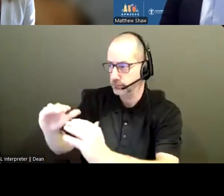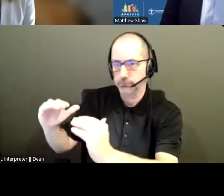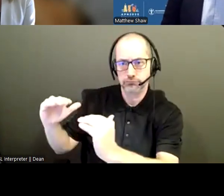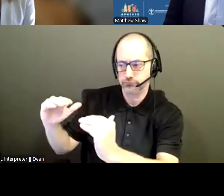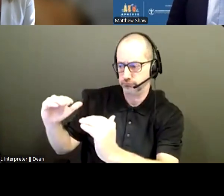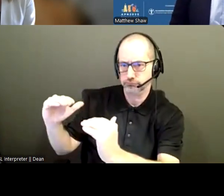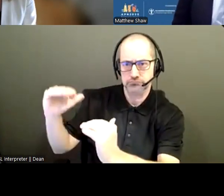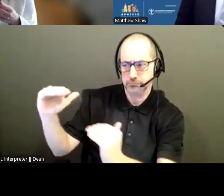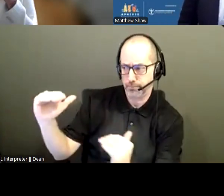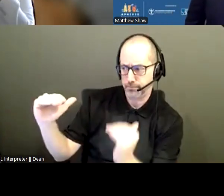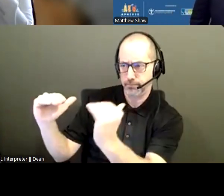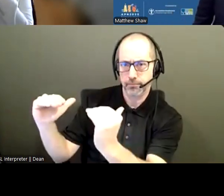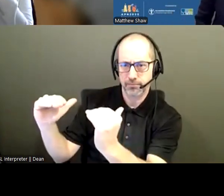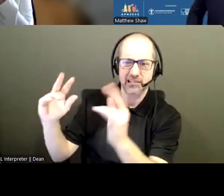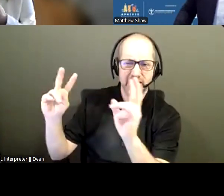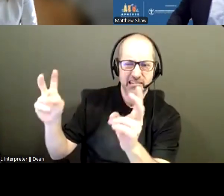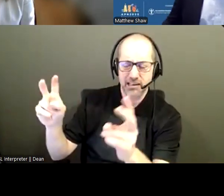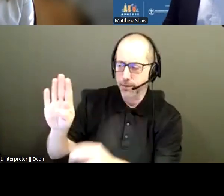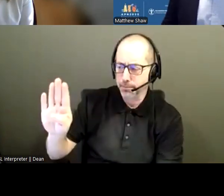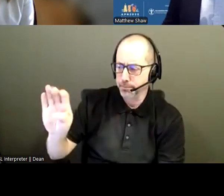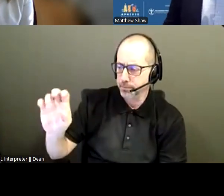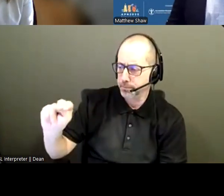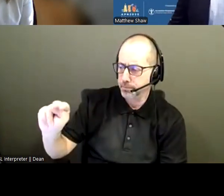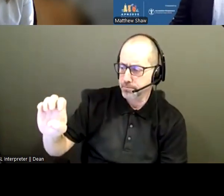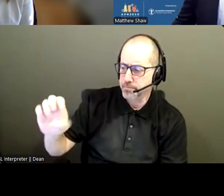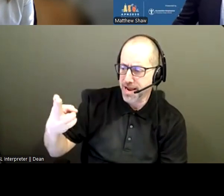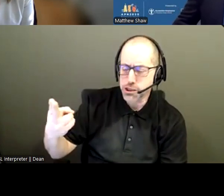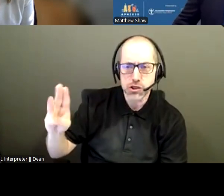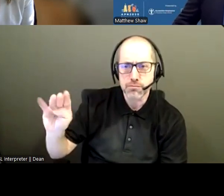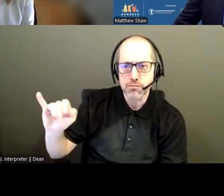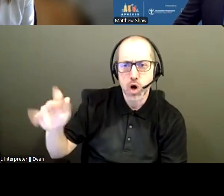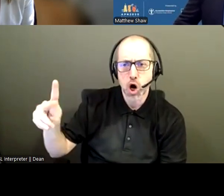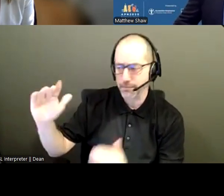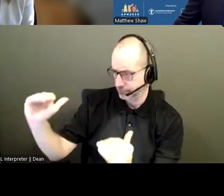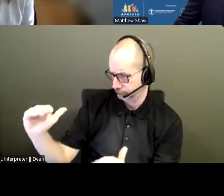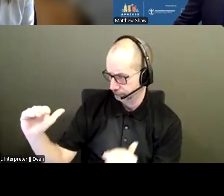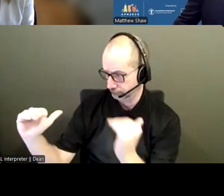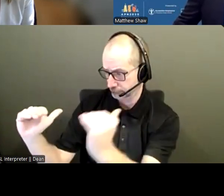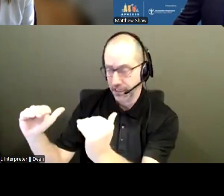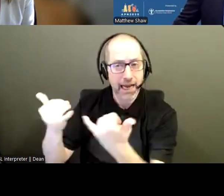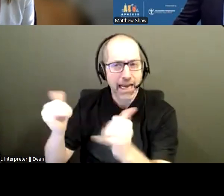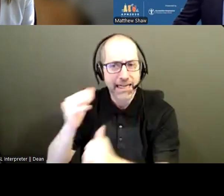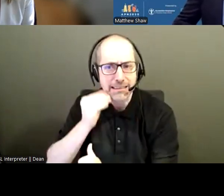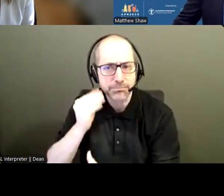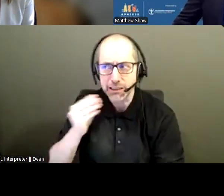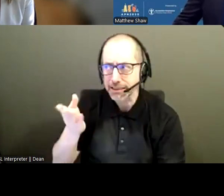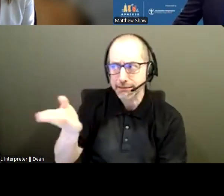This is a first for me. I have personally not heard of them, but has anybody been doing any work with those?